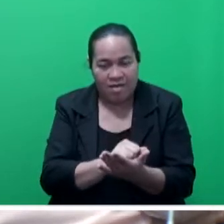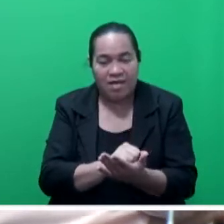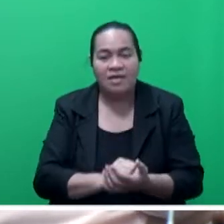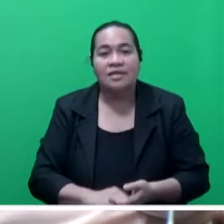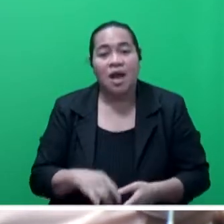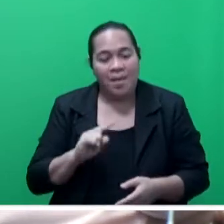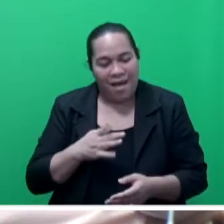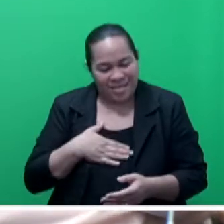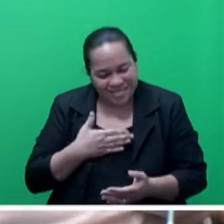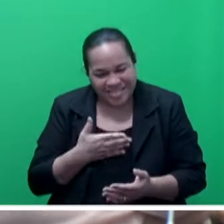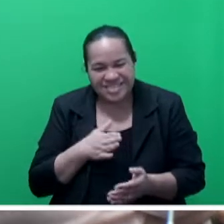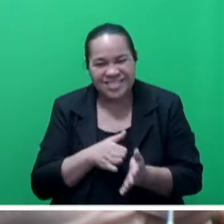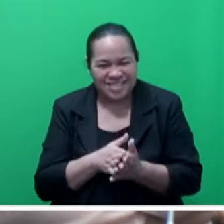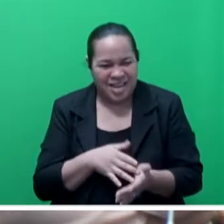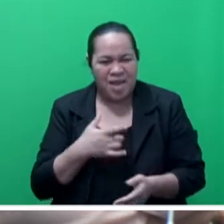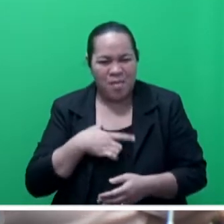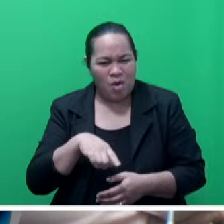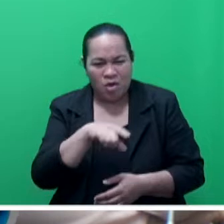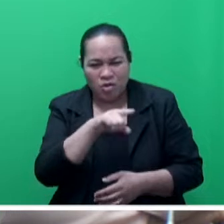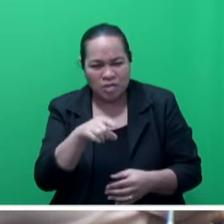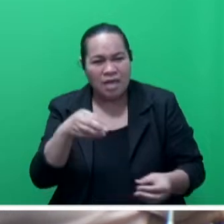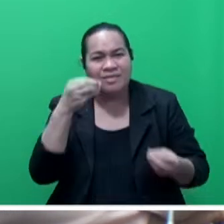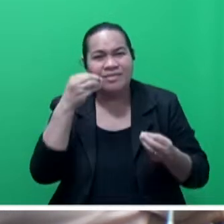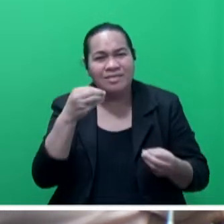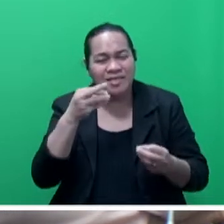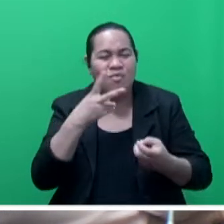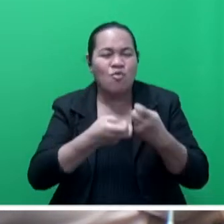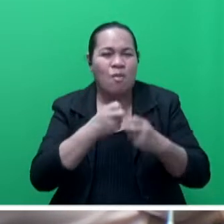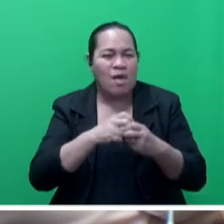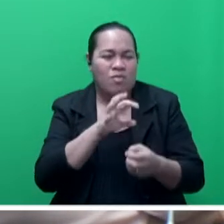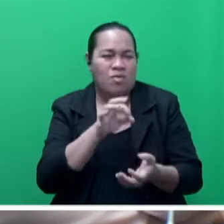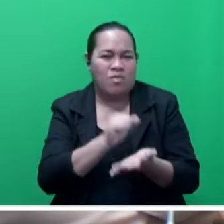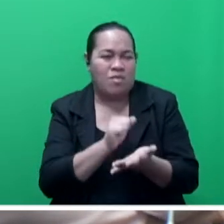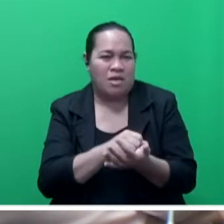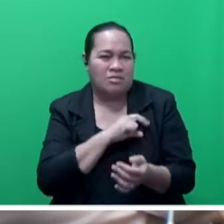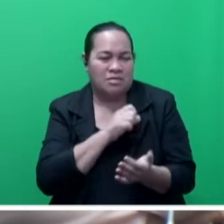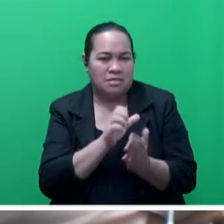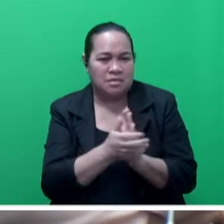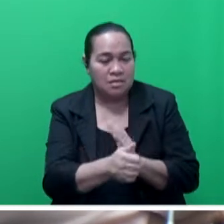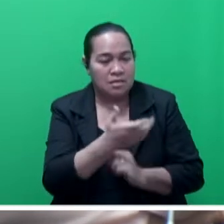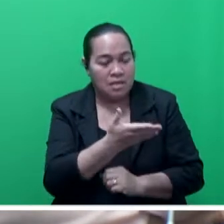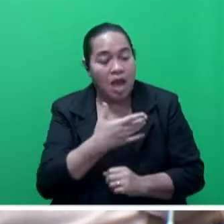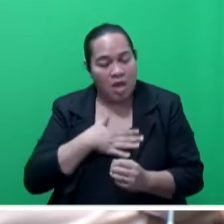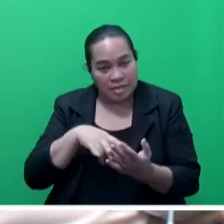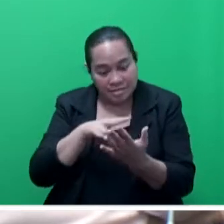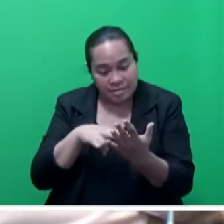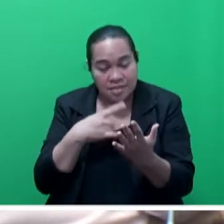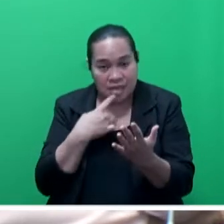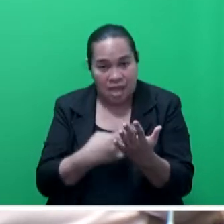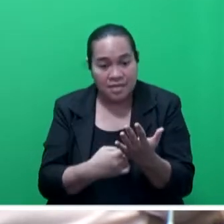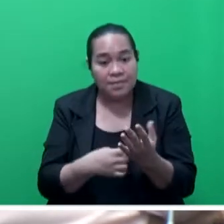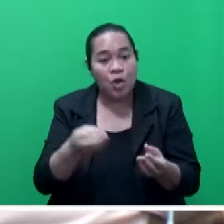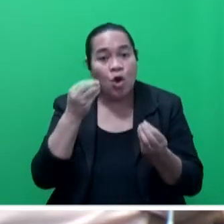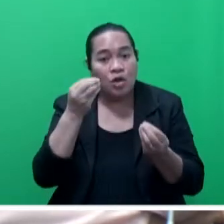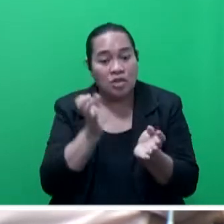again, this is what we're talking about, the incompetency in the Auditor General's office. It says, and I'd like to read the extract, Auditor General's report. It